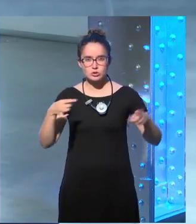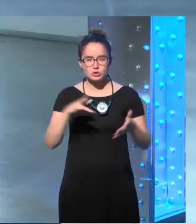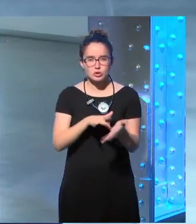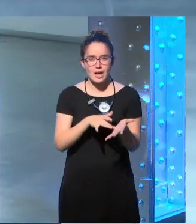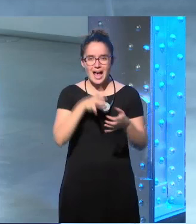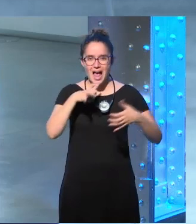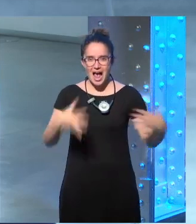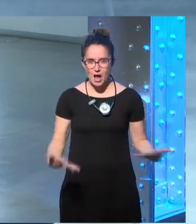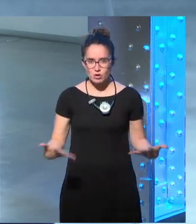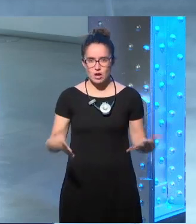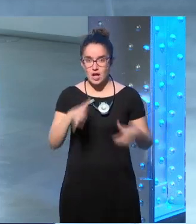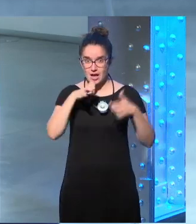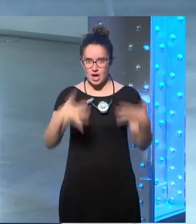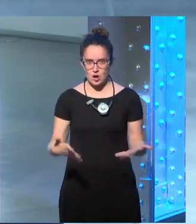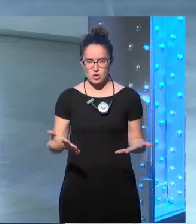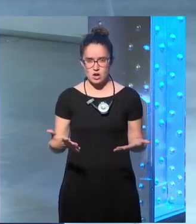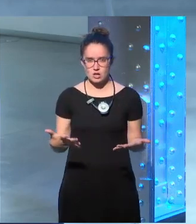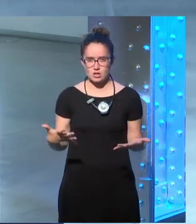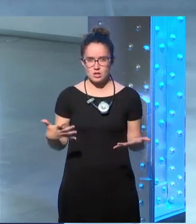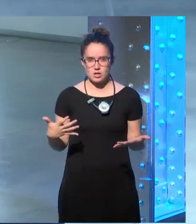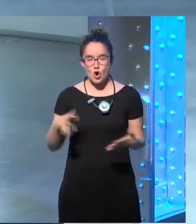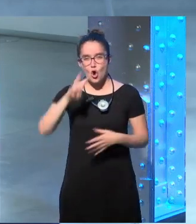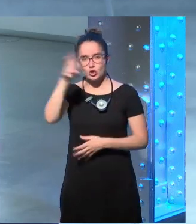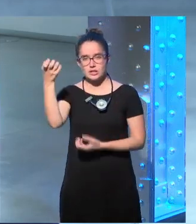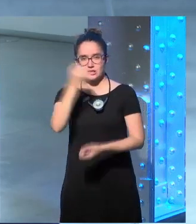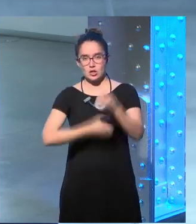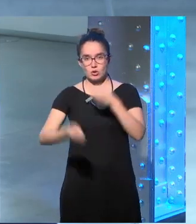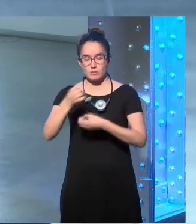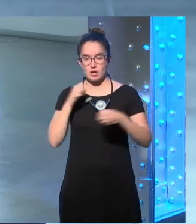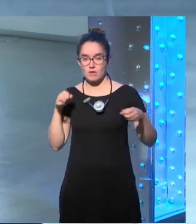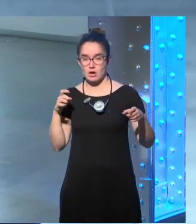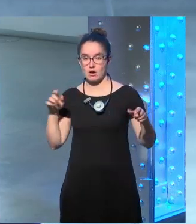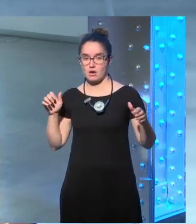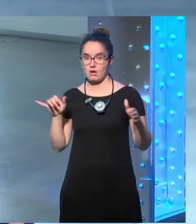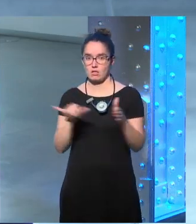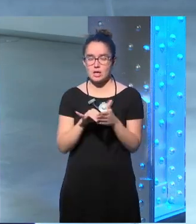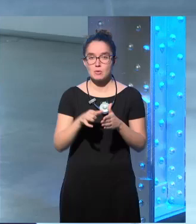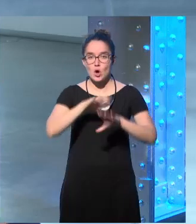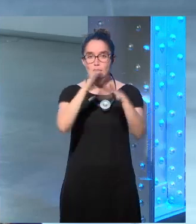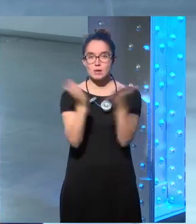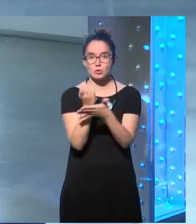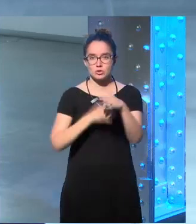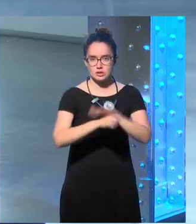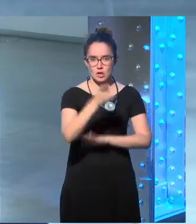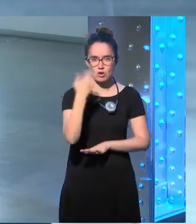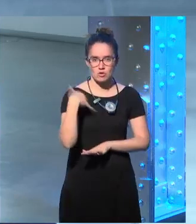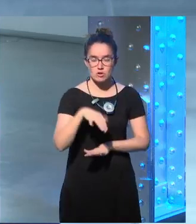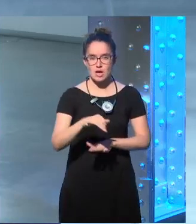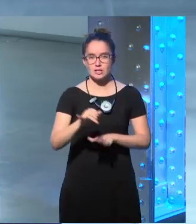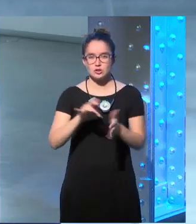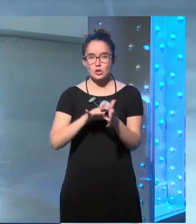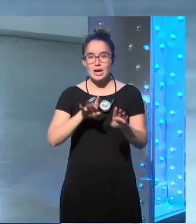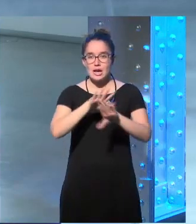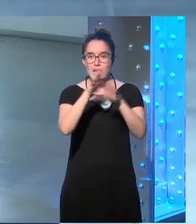before is that currently, at this moment, some economies are catching up with us, but in the